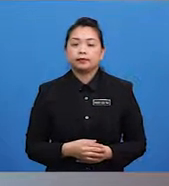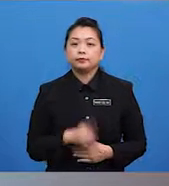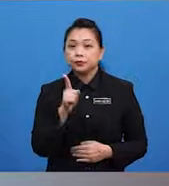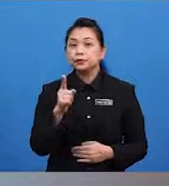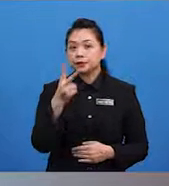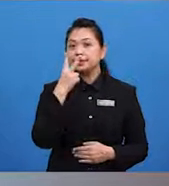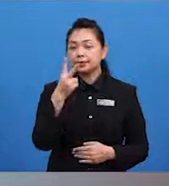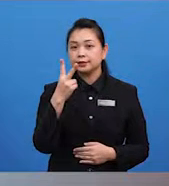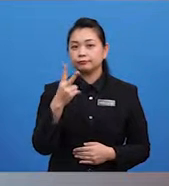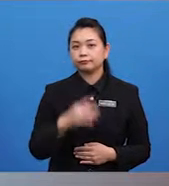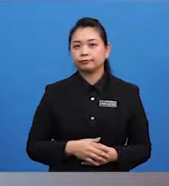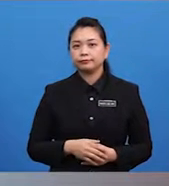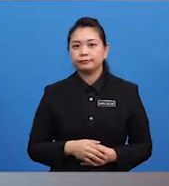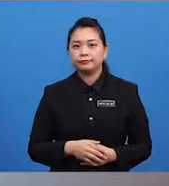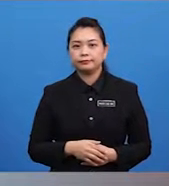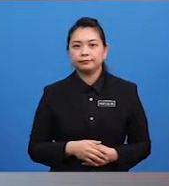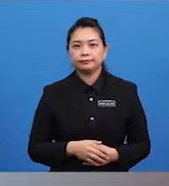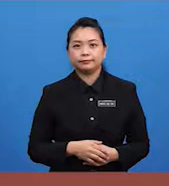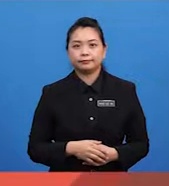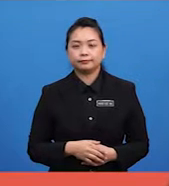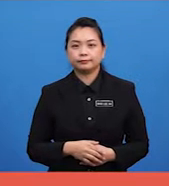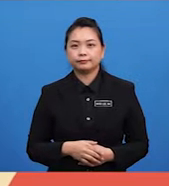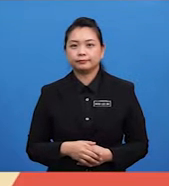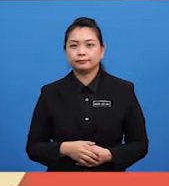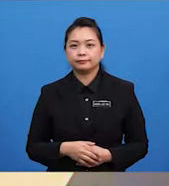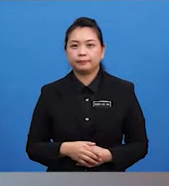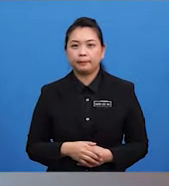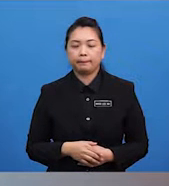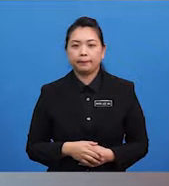You see? Lovely.